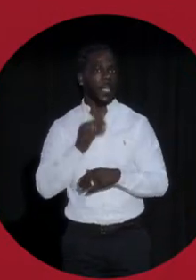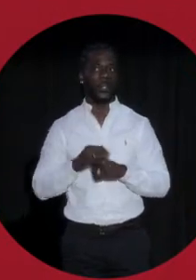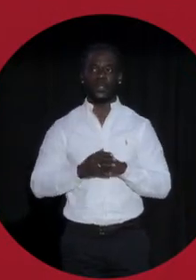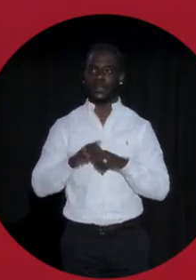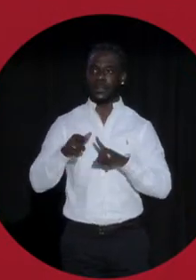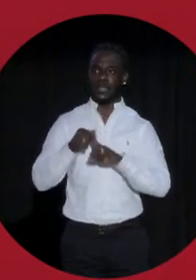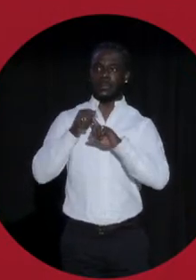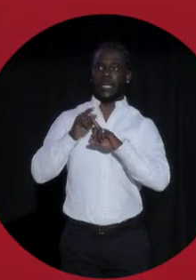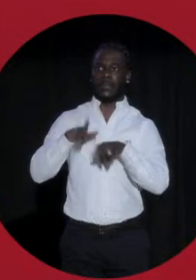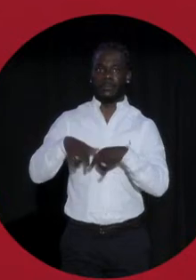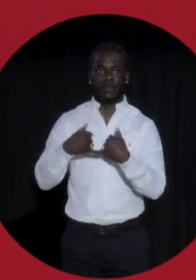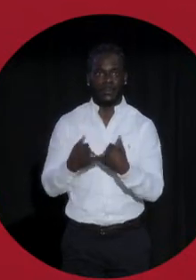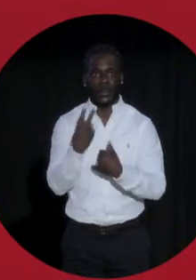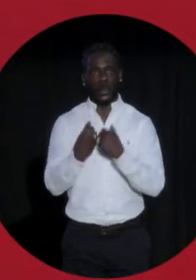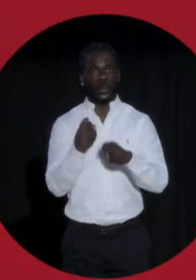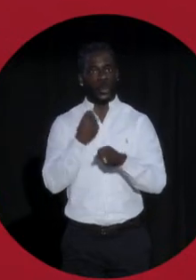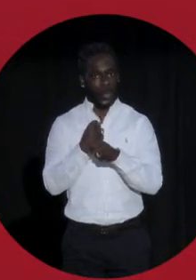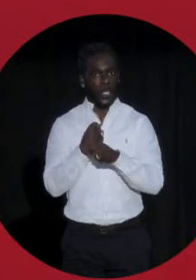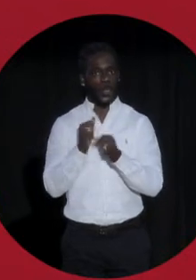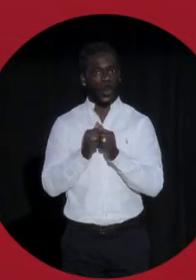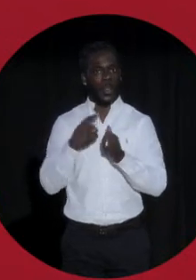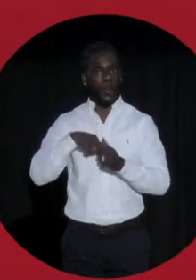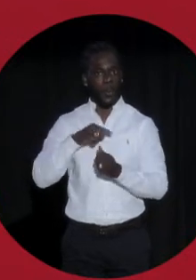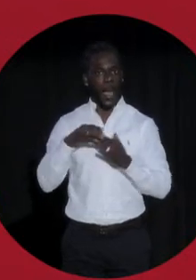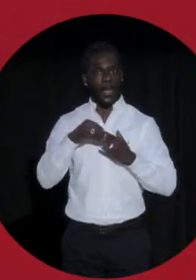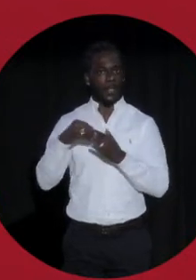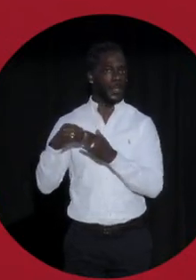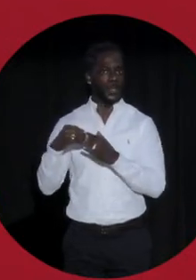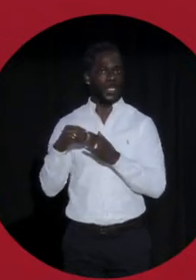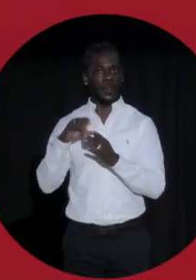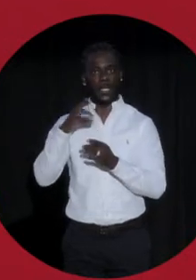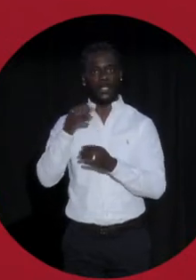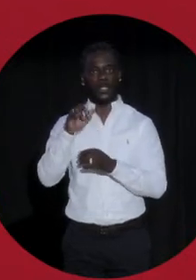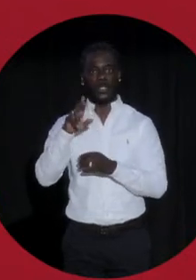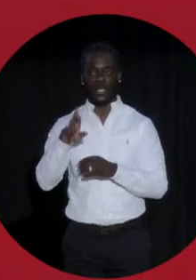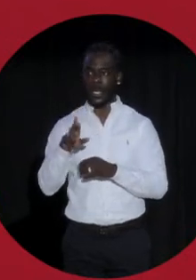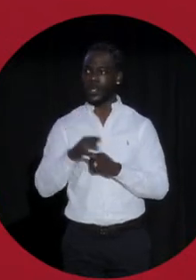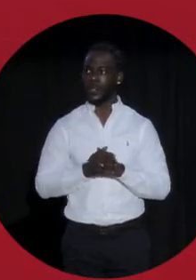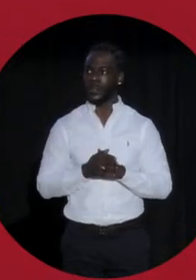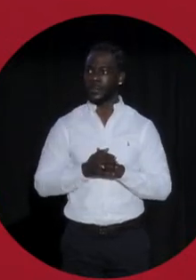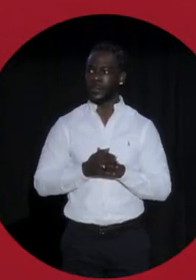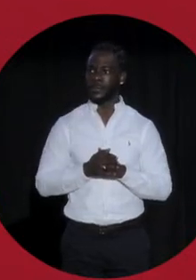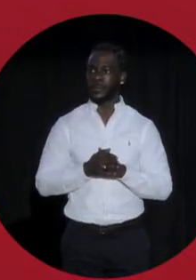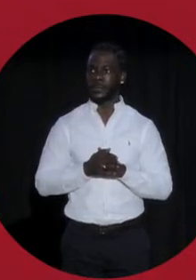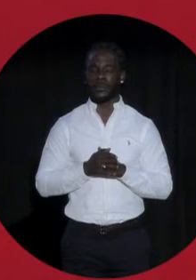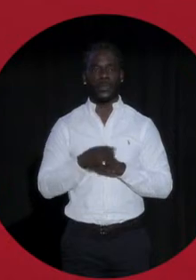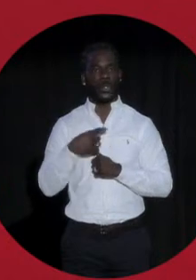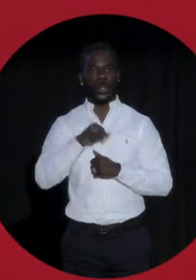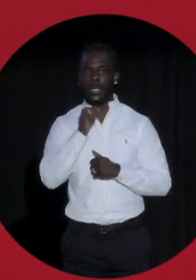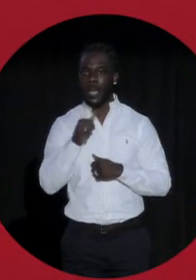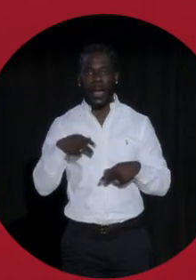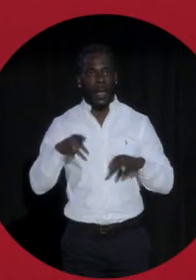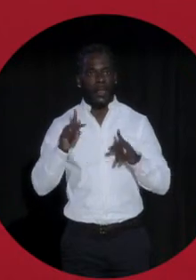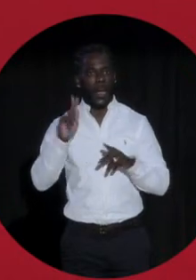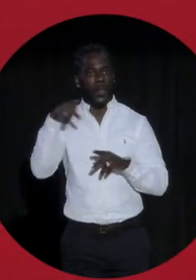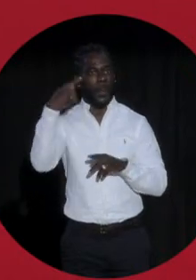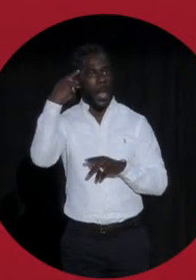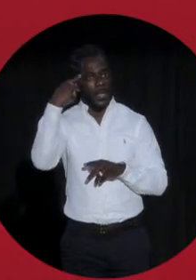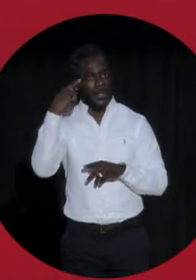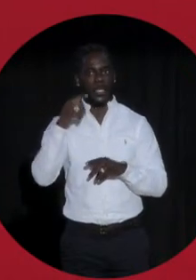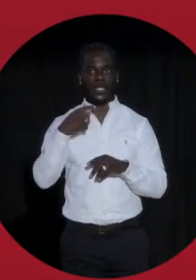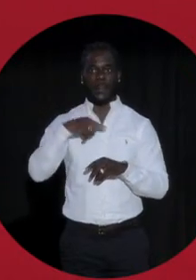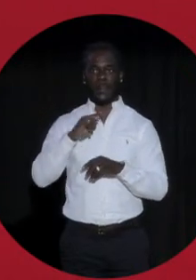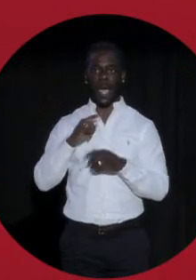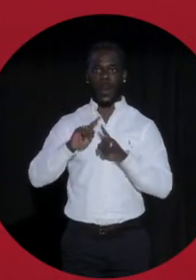last 2 years under my leadership as chair. You did not let the politics of our different political